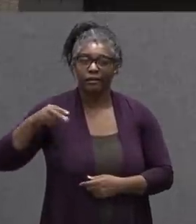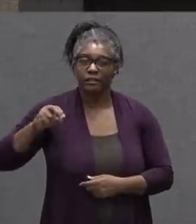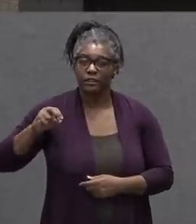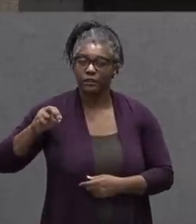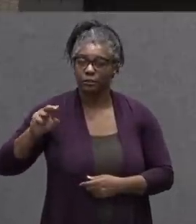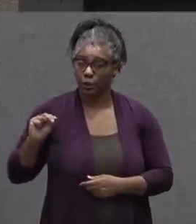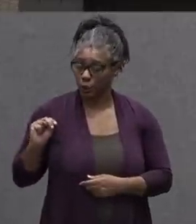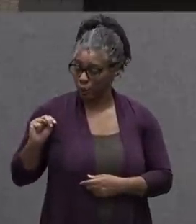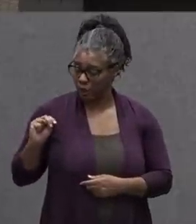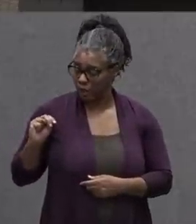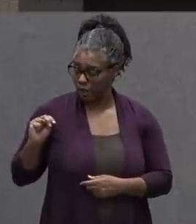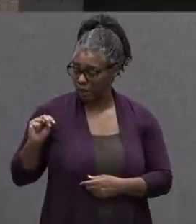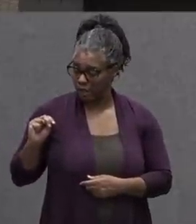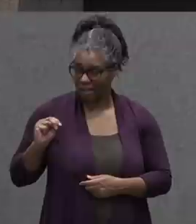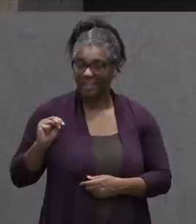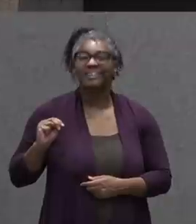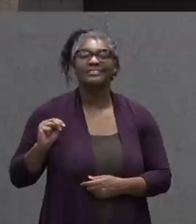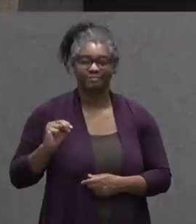pile.